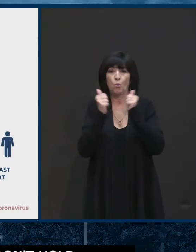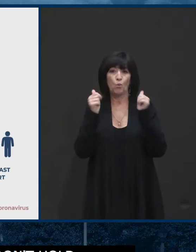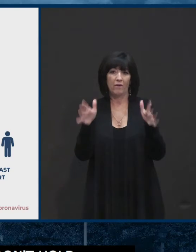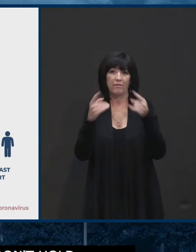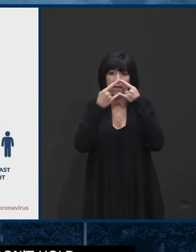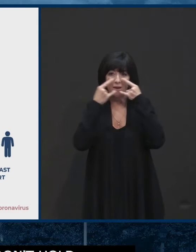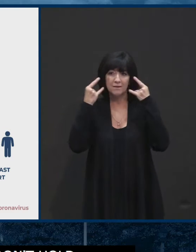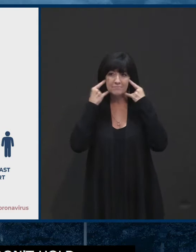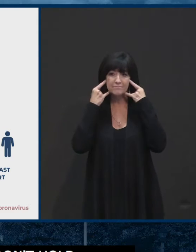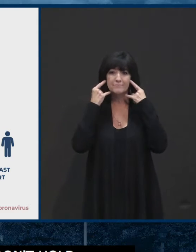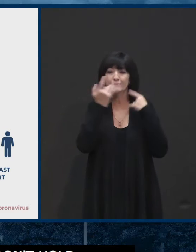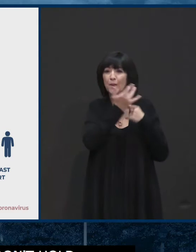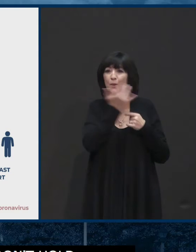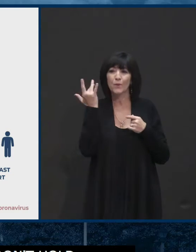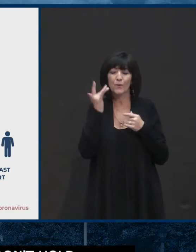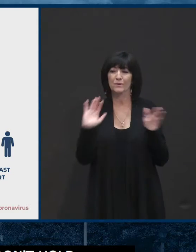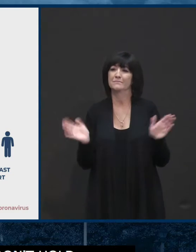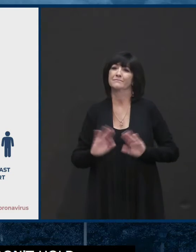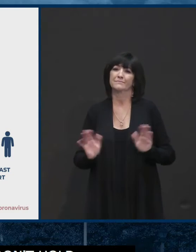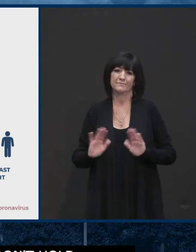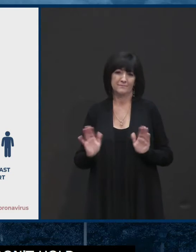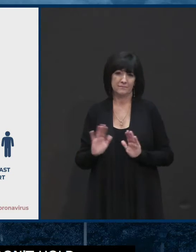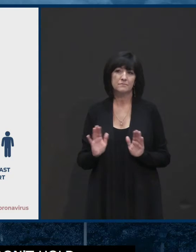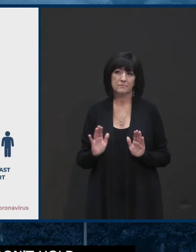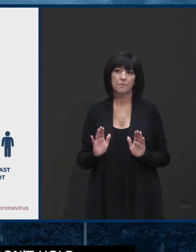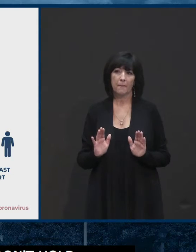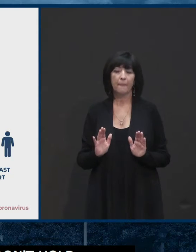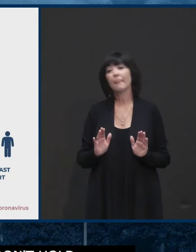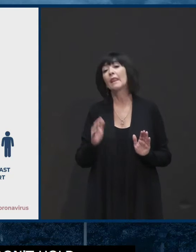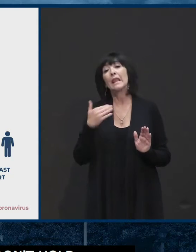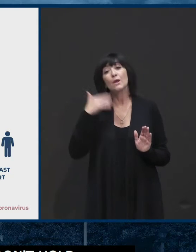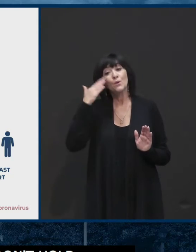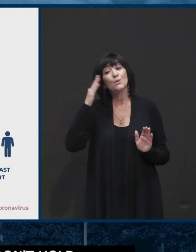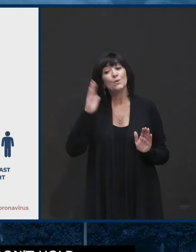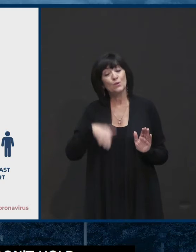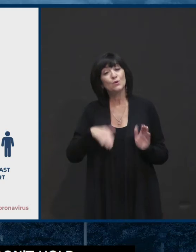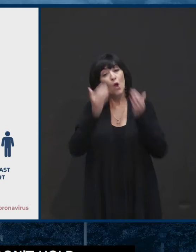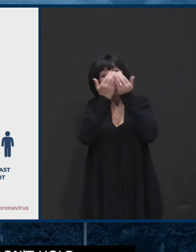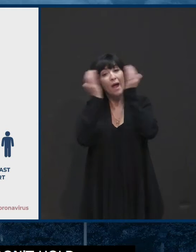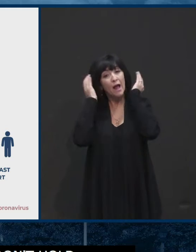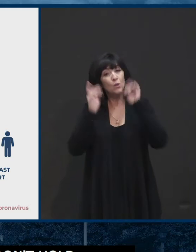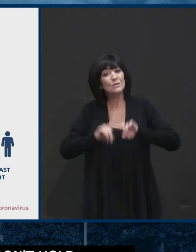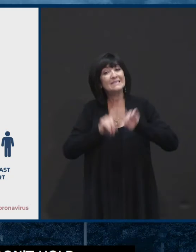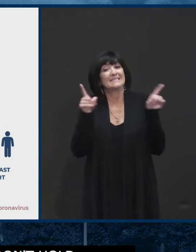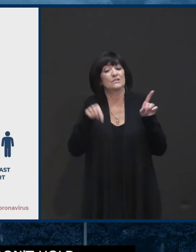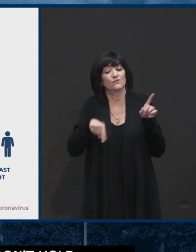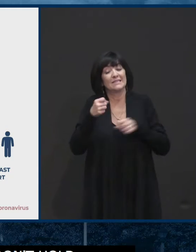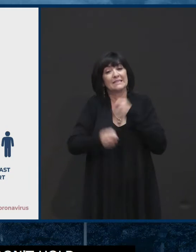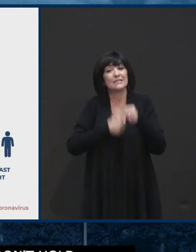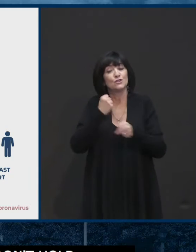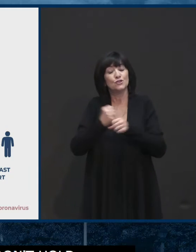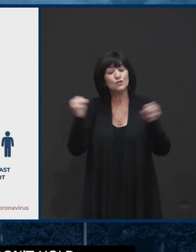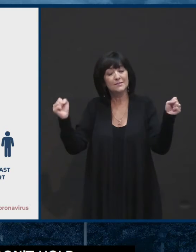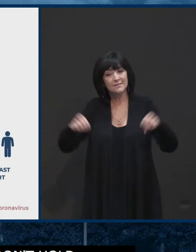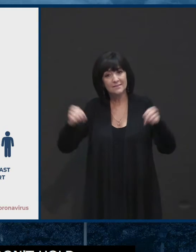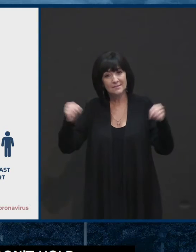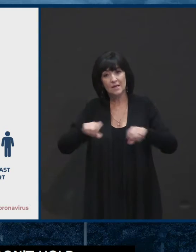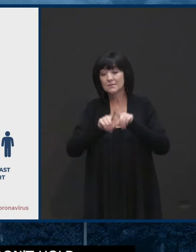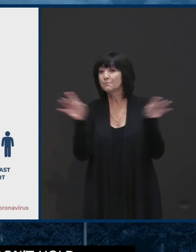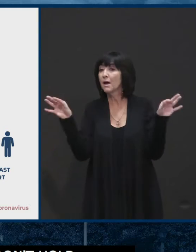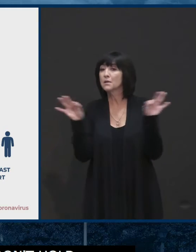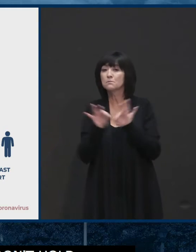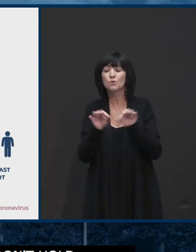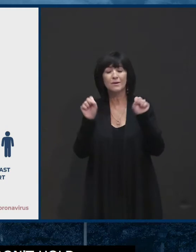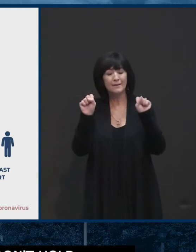And with that, I just want to say, we know Halloween may look a little different this year, but the important thing is everyone can